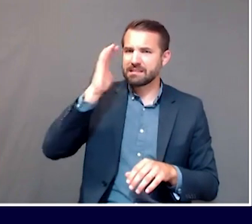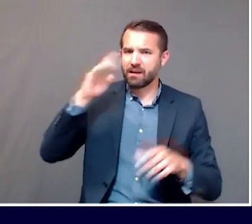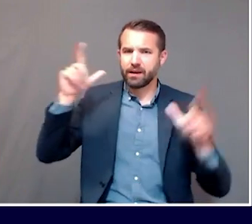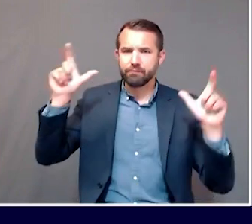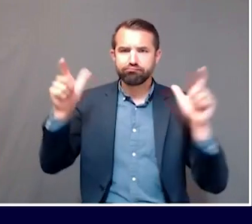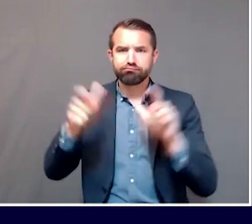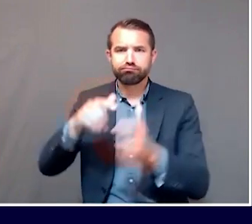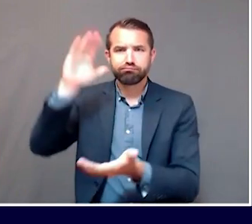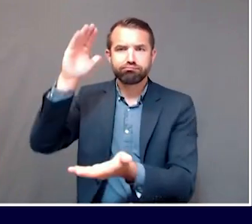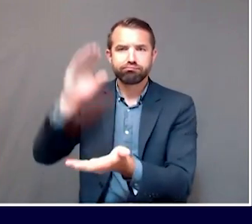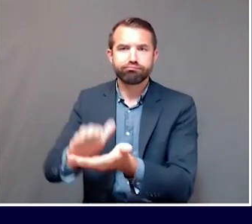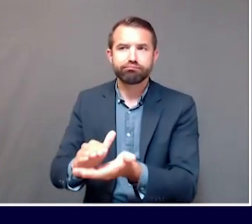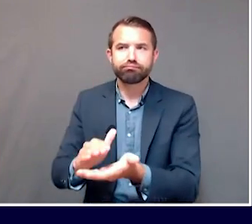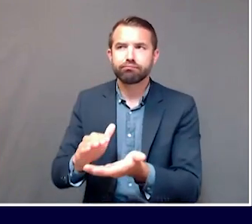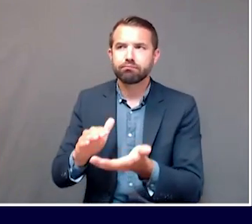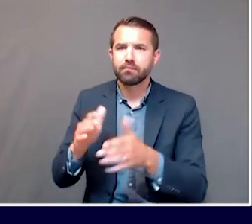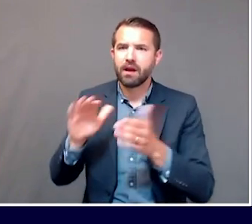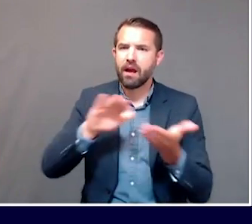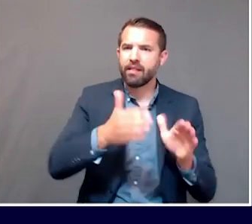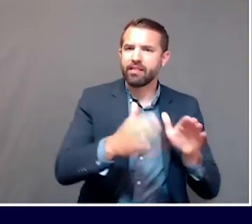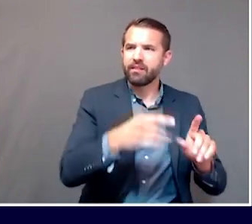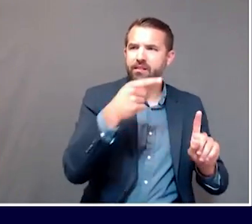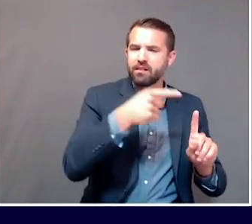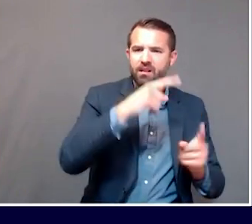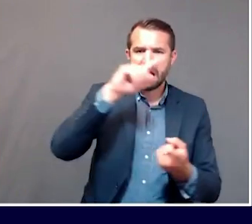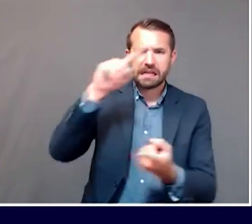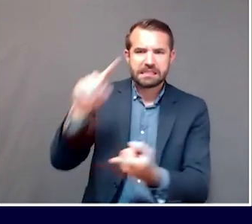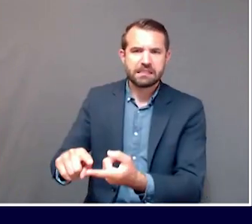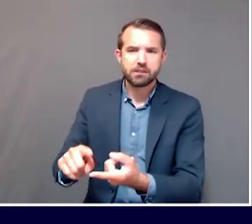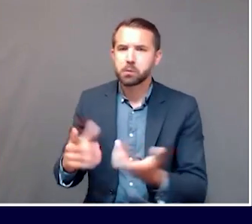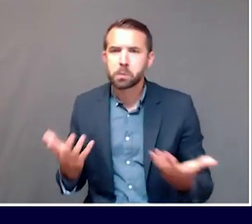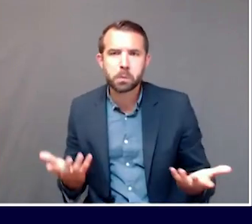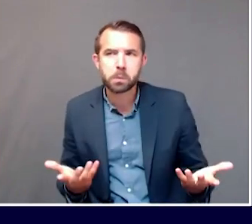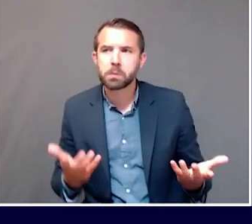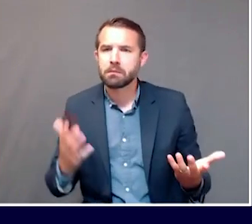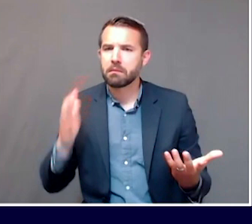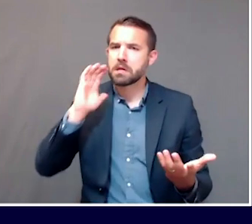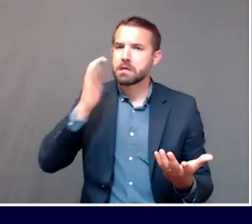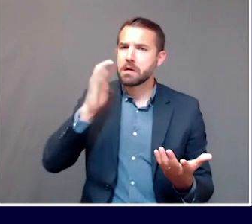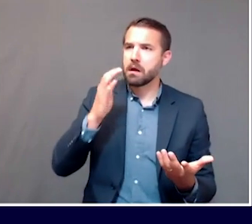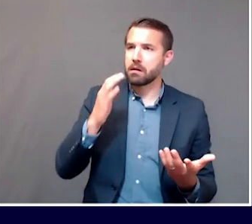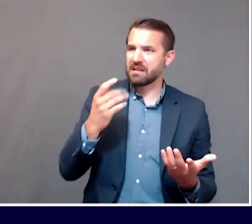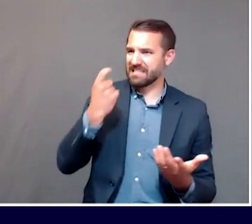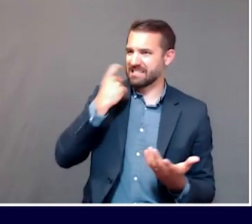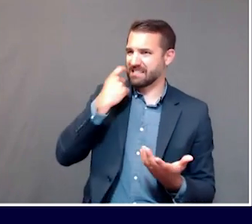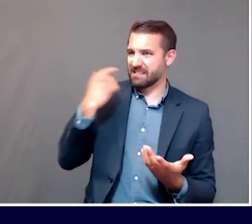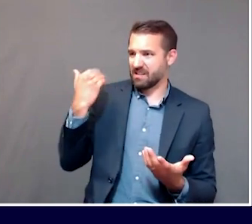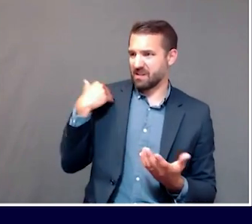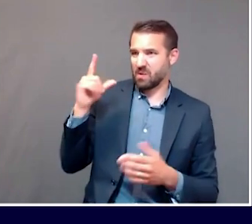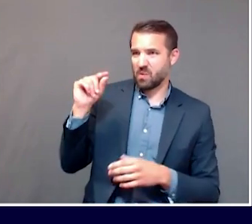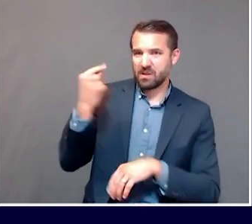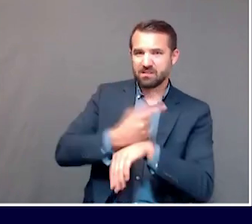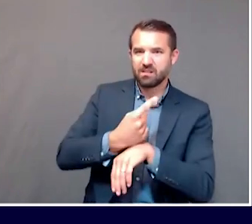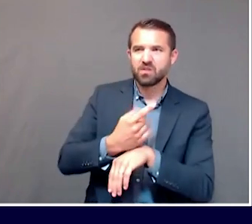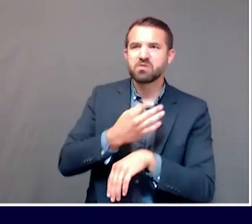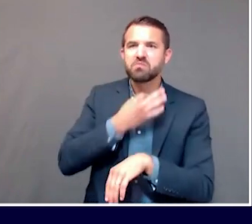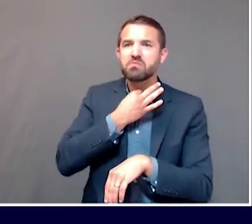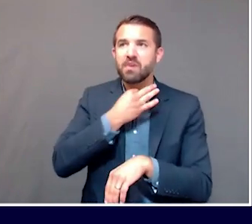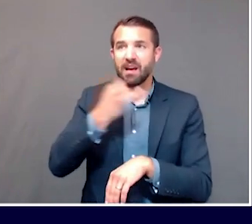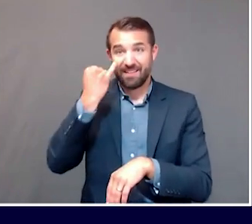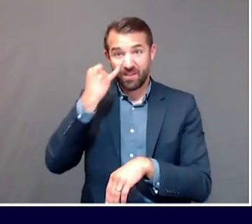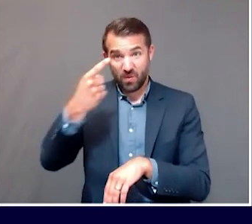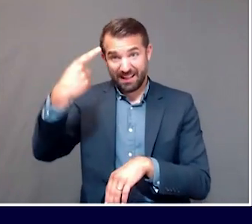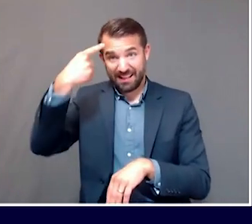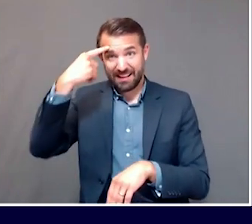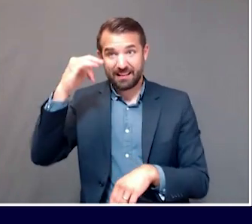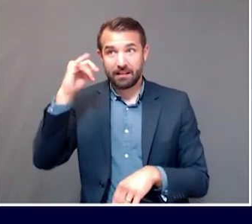deaths over the last 20 days compared to the previous 20 days or so. And I wonder if you could say whether those two things are connected or